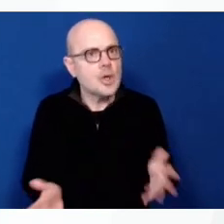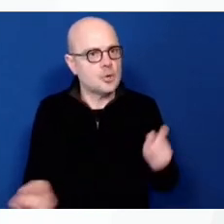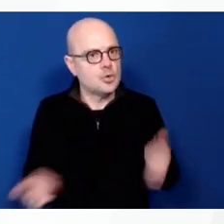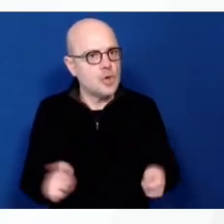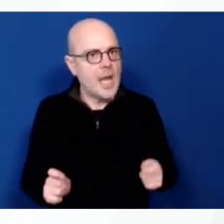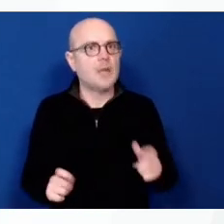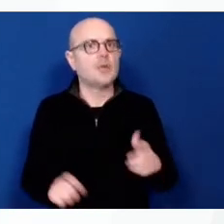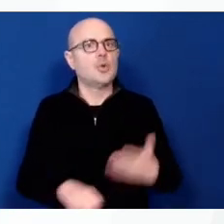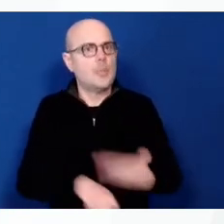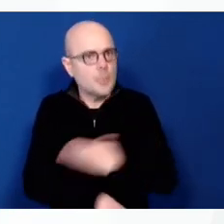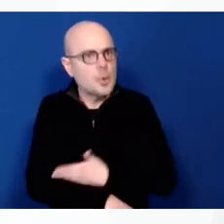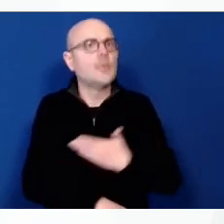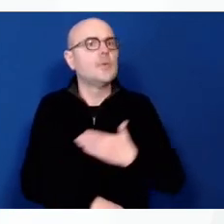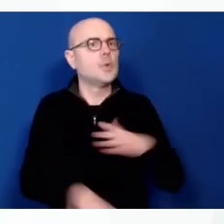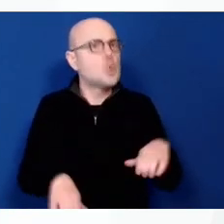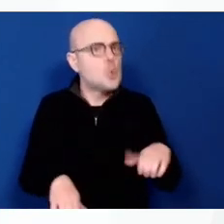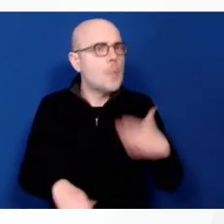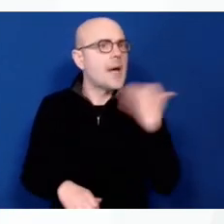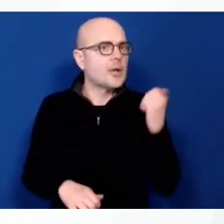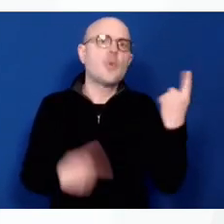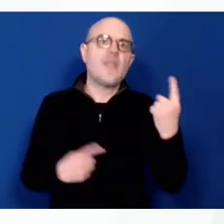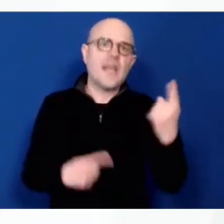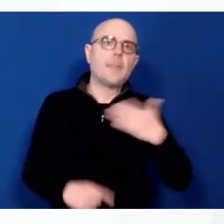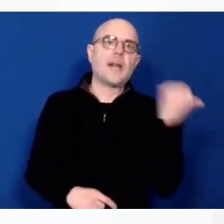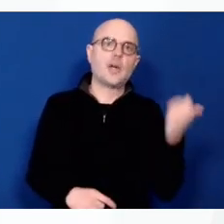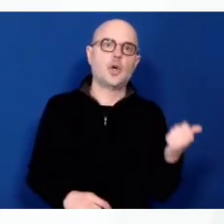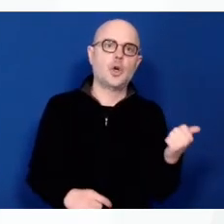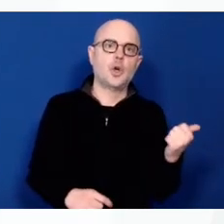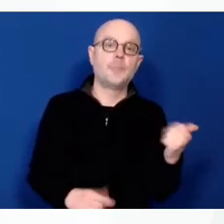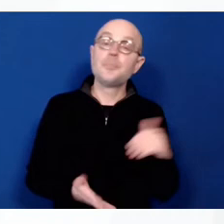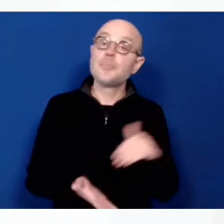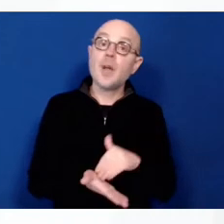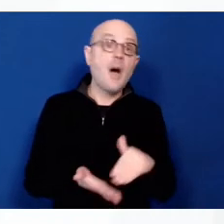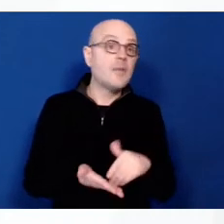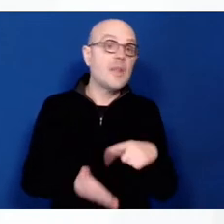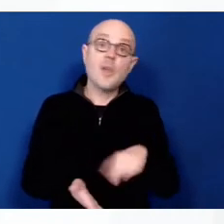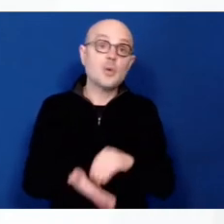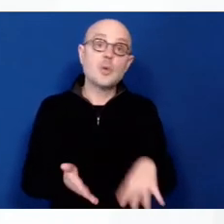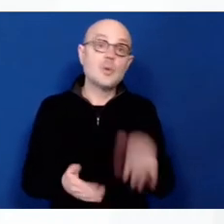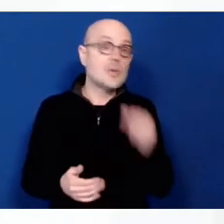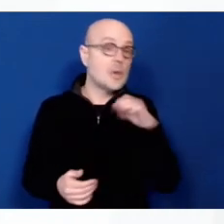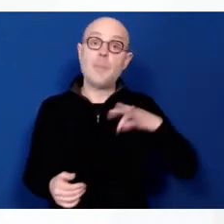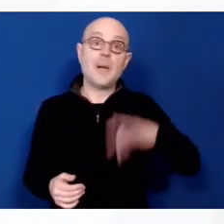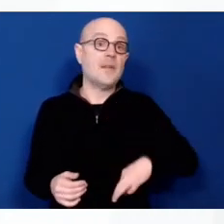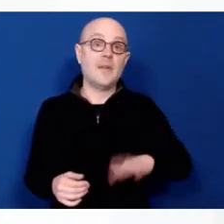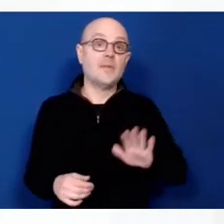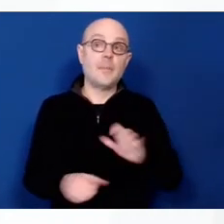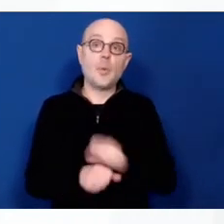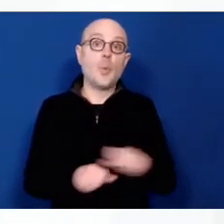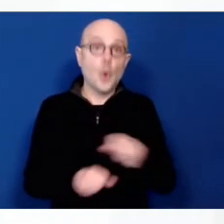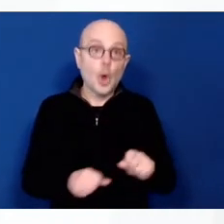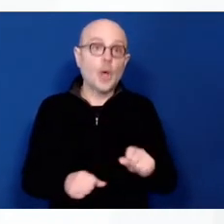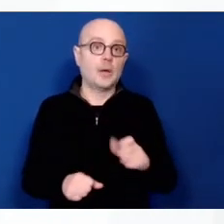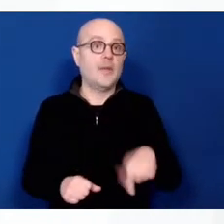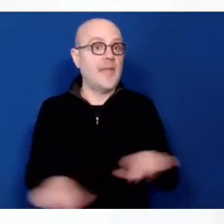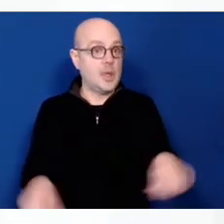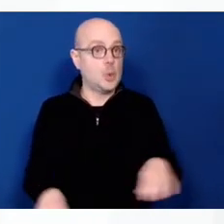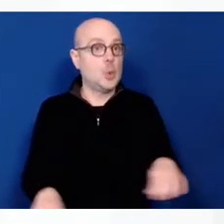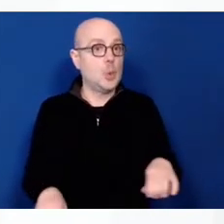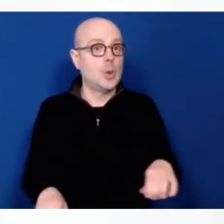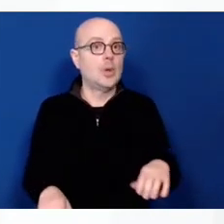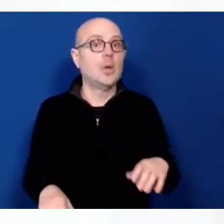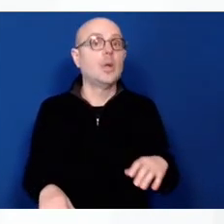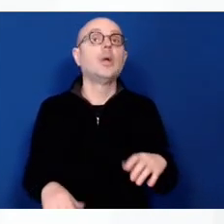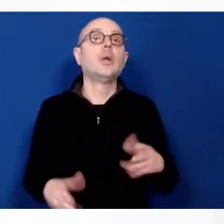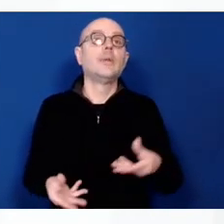better. Often, they are not the beneficiaries of the changes that they push to create. That has always been the